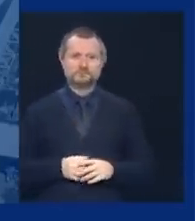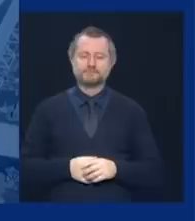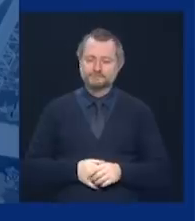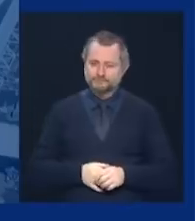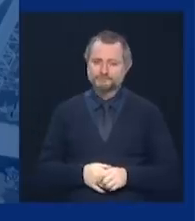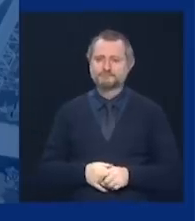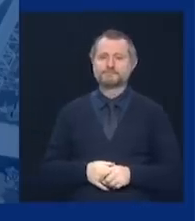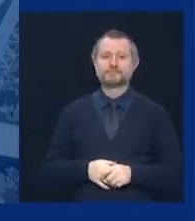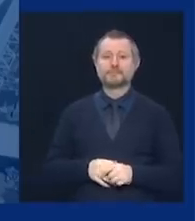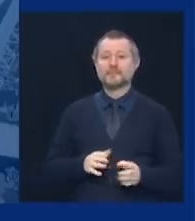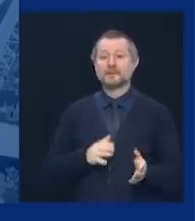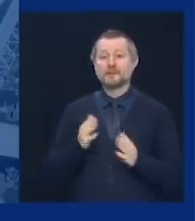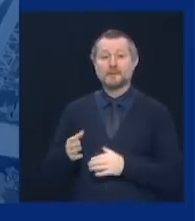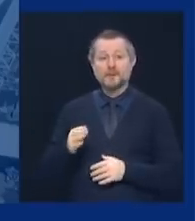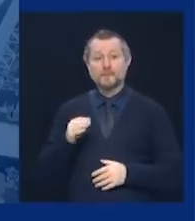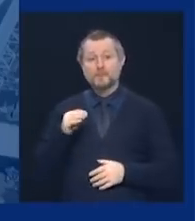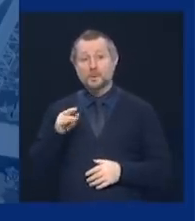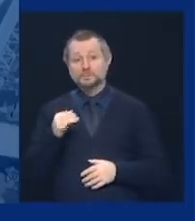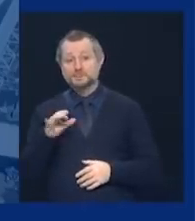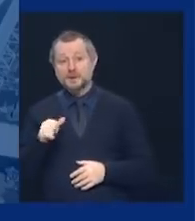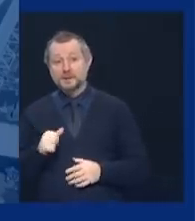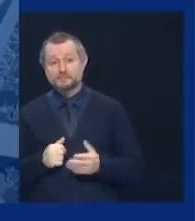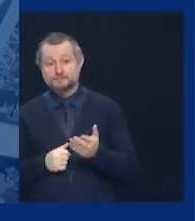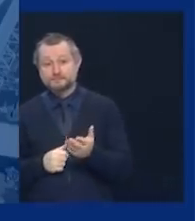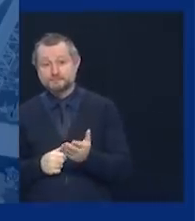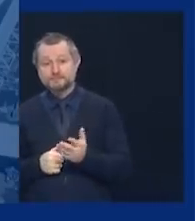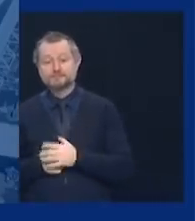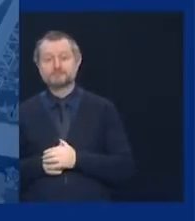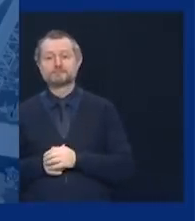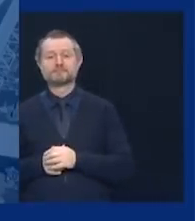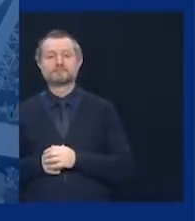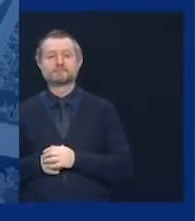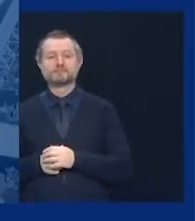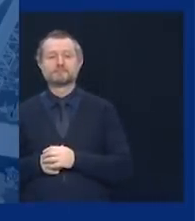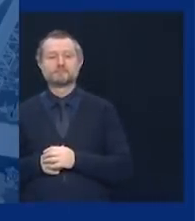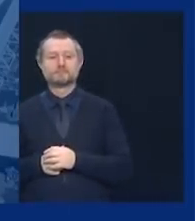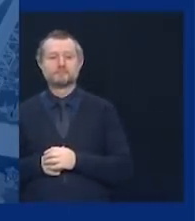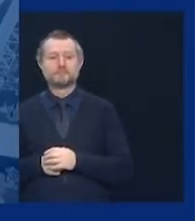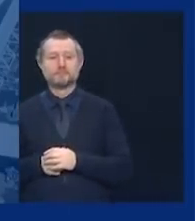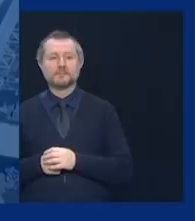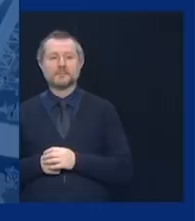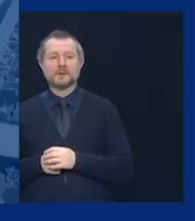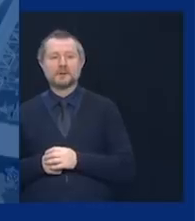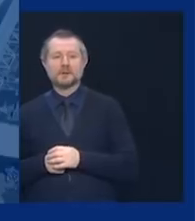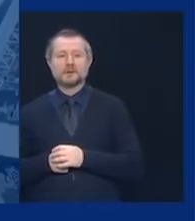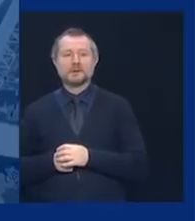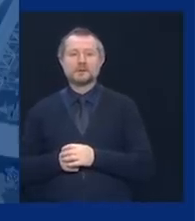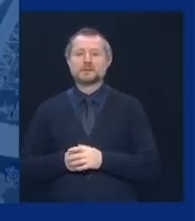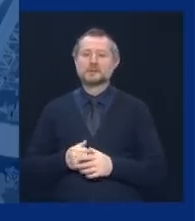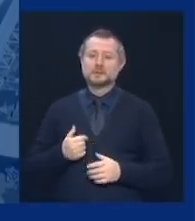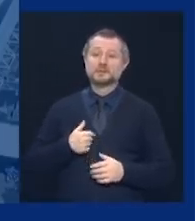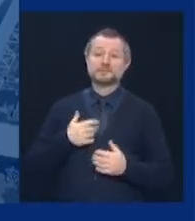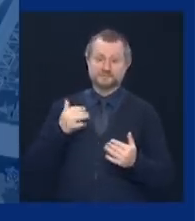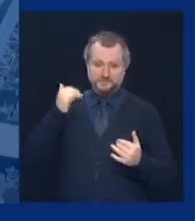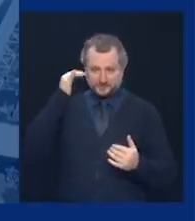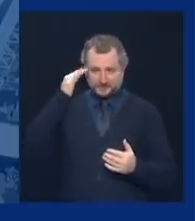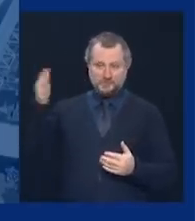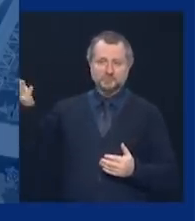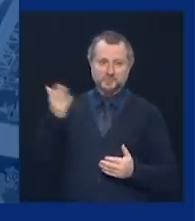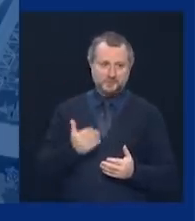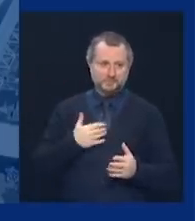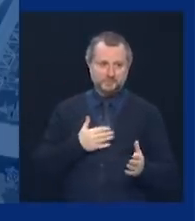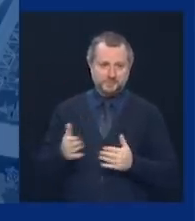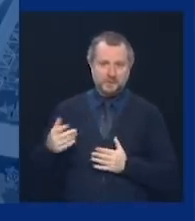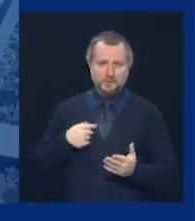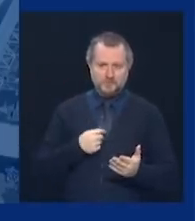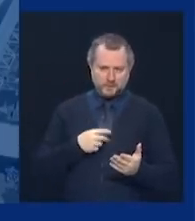Mujica? So the Bills have submitted a plan that the state is reviewing, and we've gone back and forth with them on